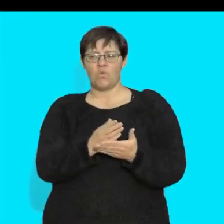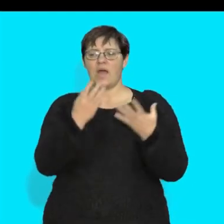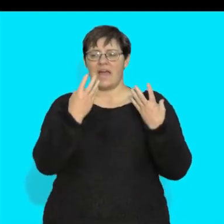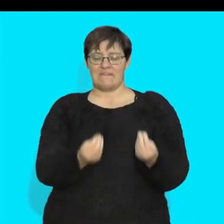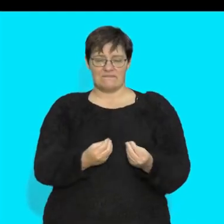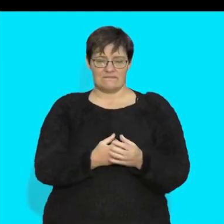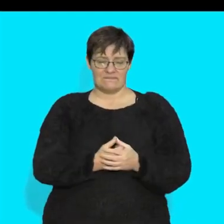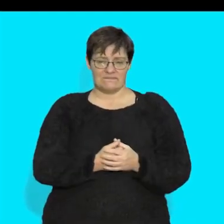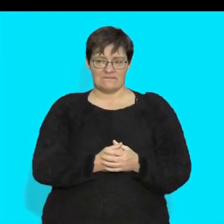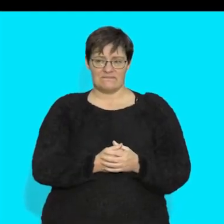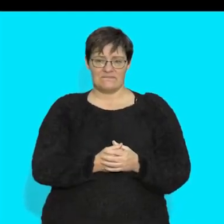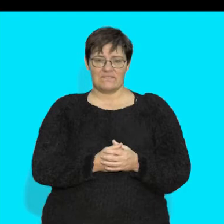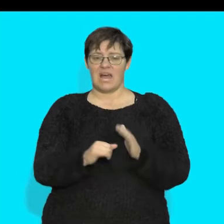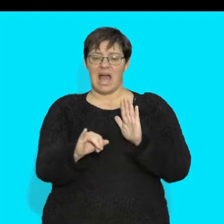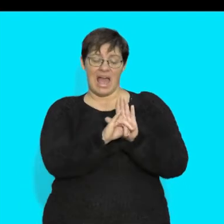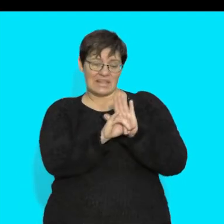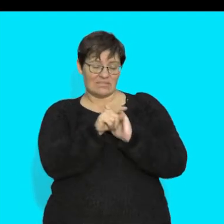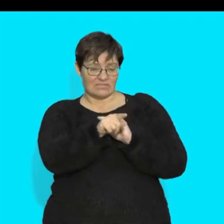make absolutely sure that we've got the